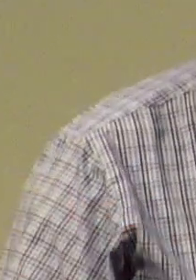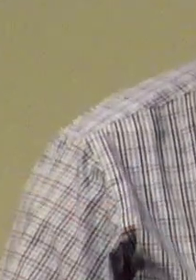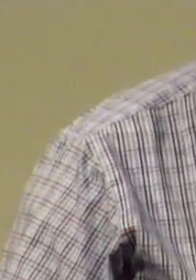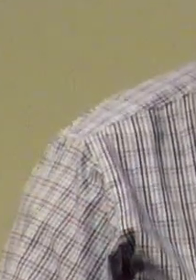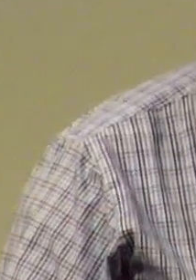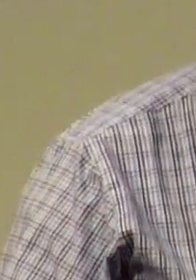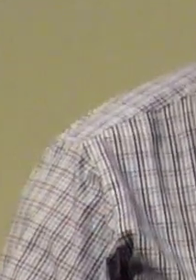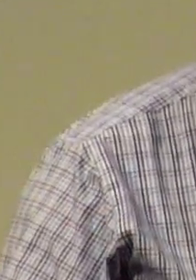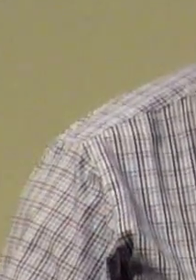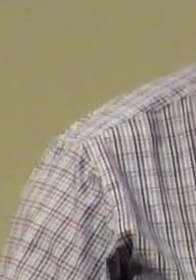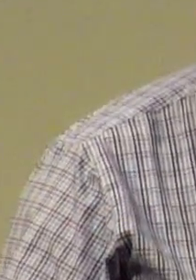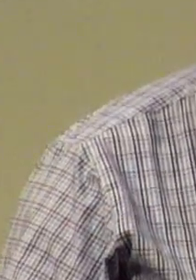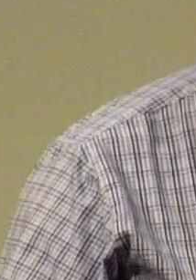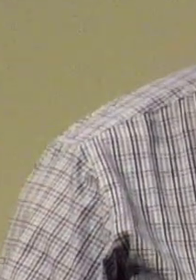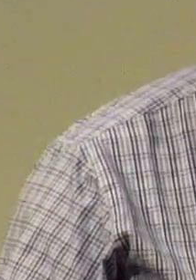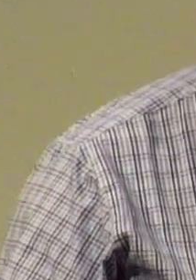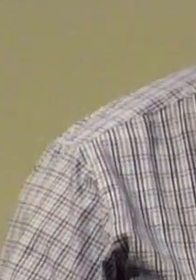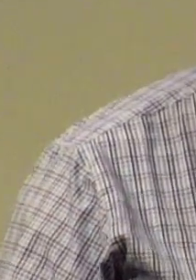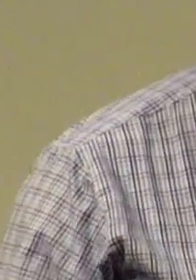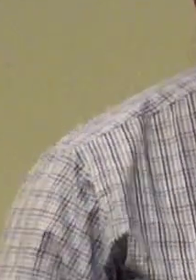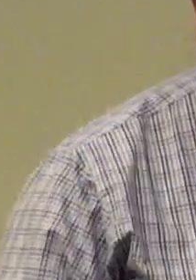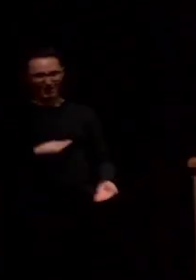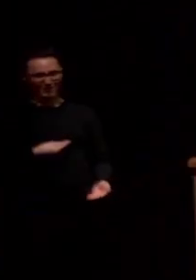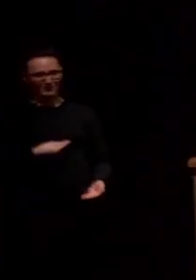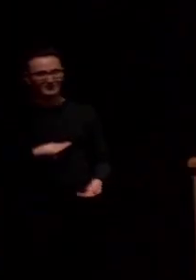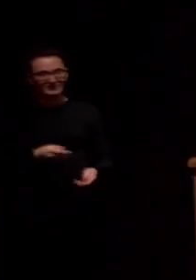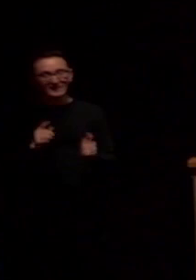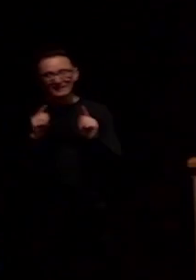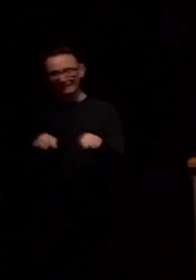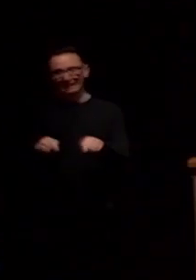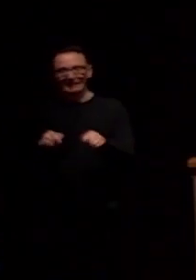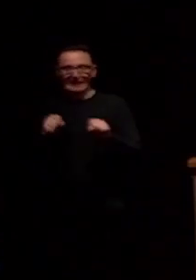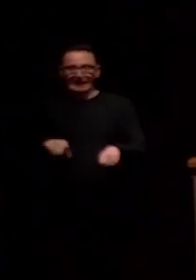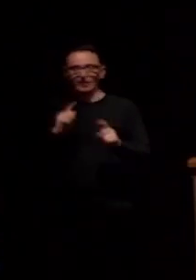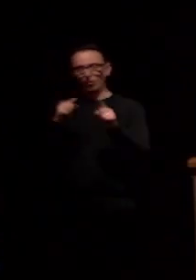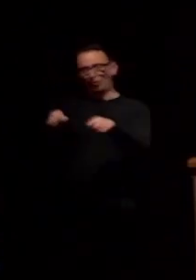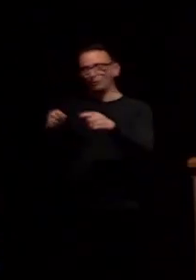put down their on their homes to buy those things. We don't have those